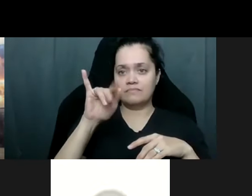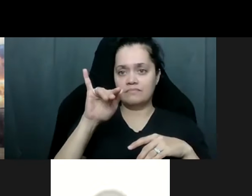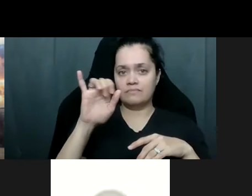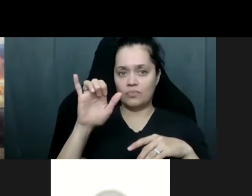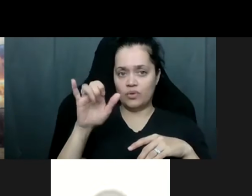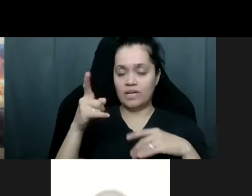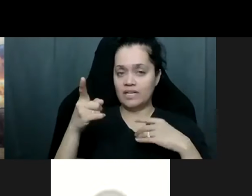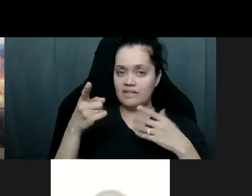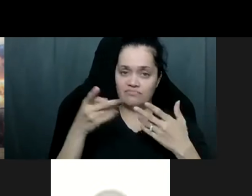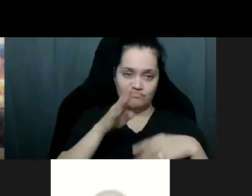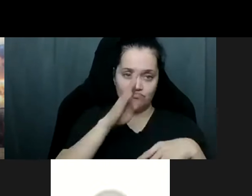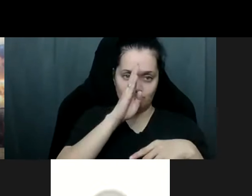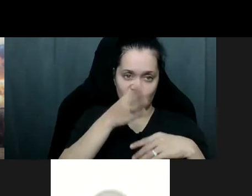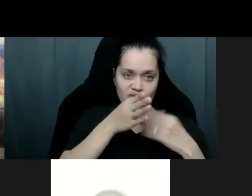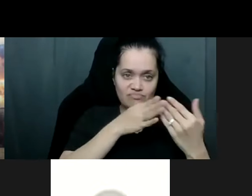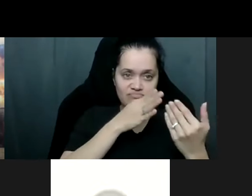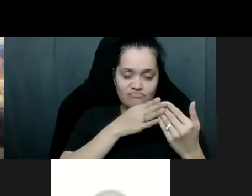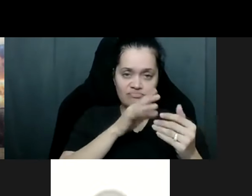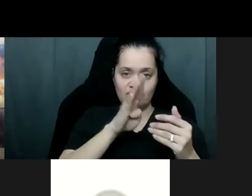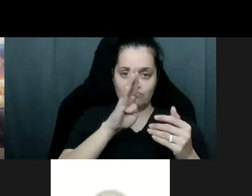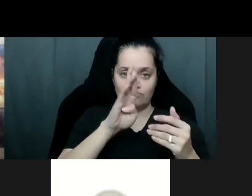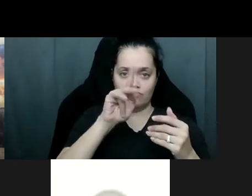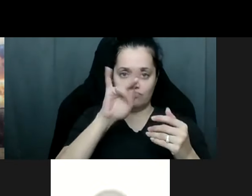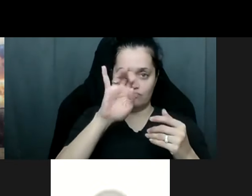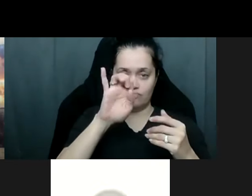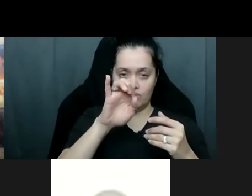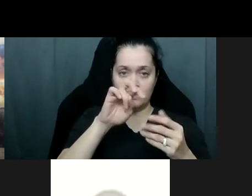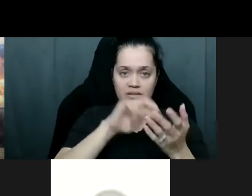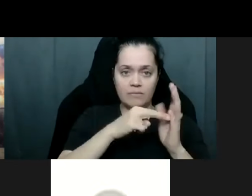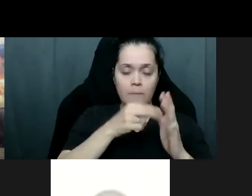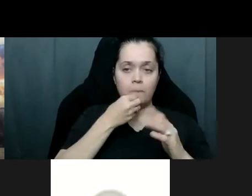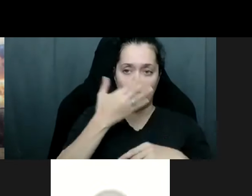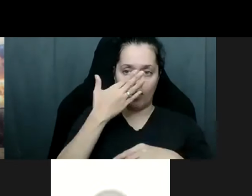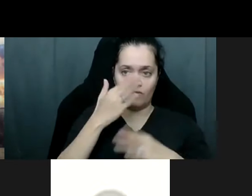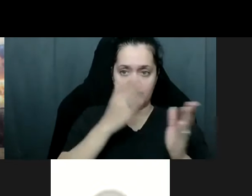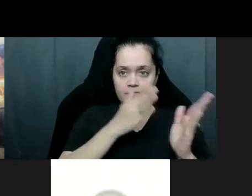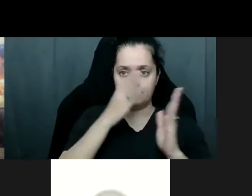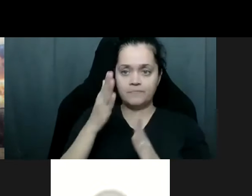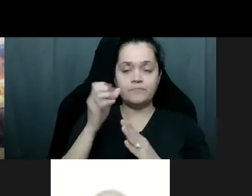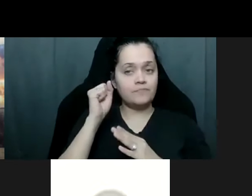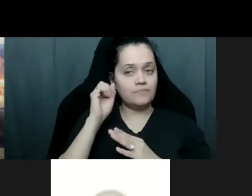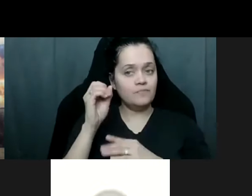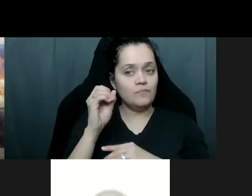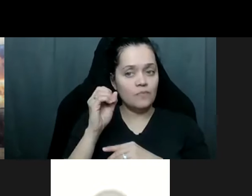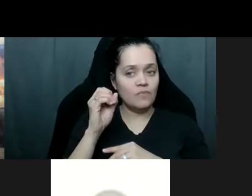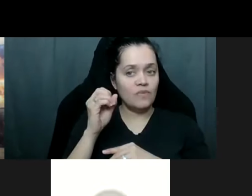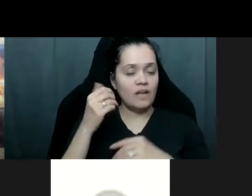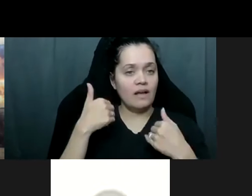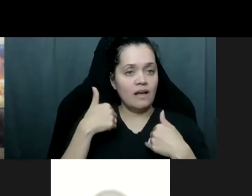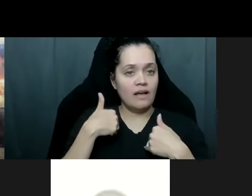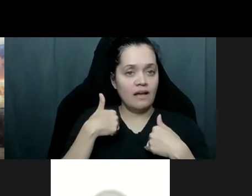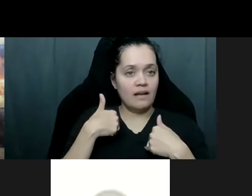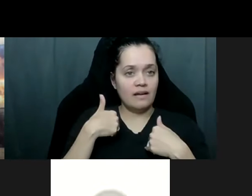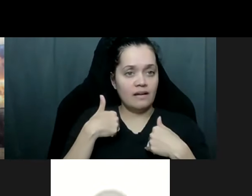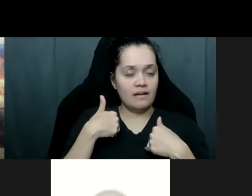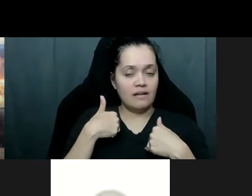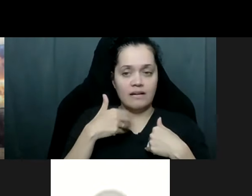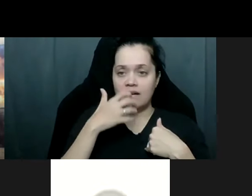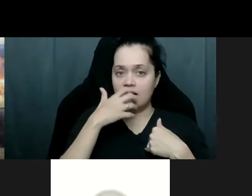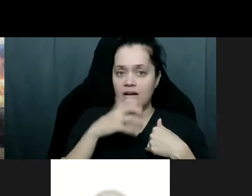That's pretty straightforward. Brekkie is breakfast. So I had hot oatmeal